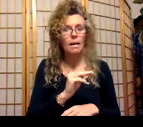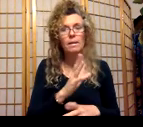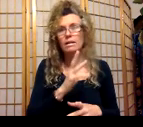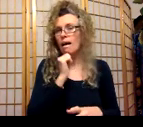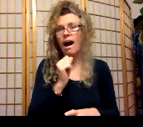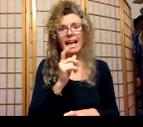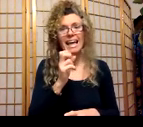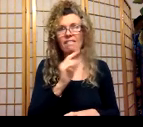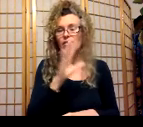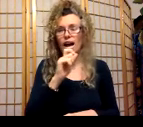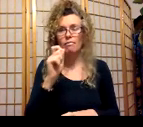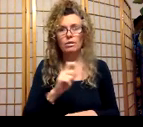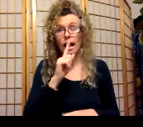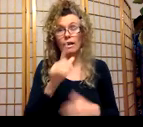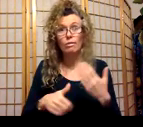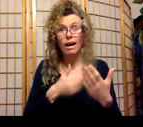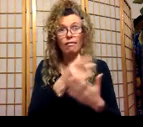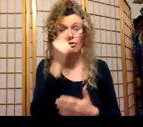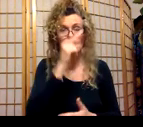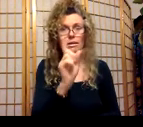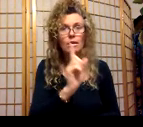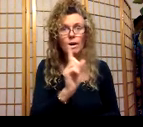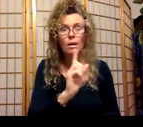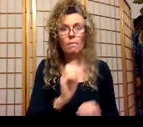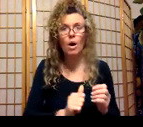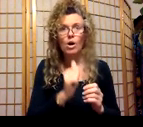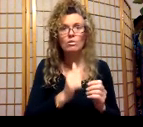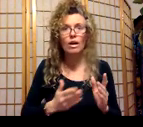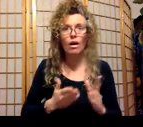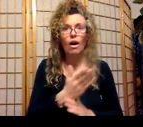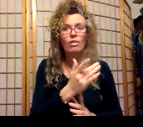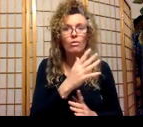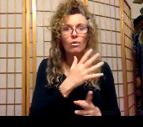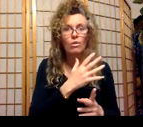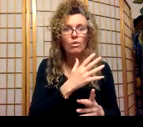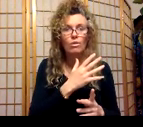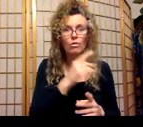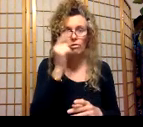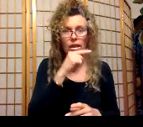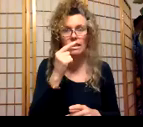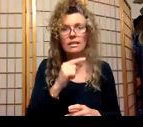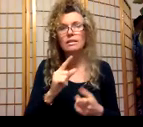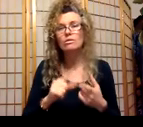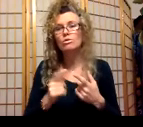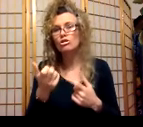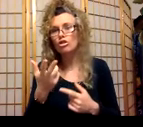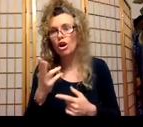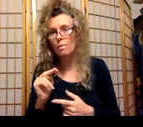has actually arrived in Greece. Most of it has directly gone through Greece to German, French and Dutch